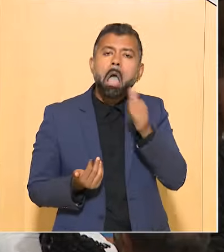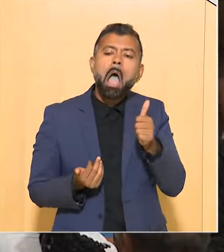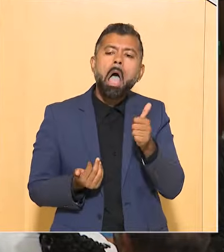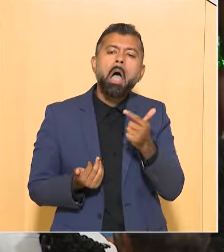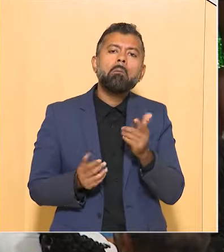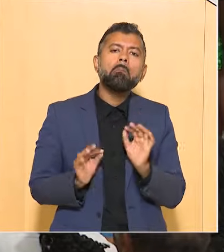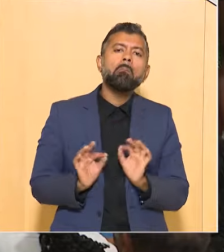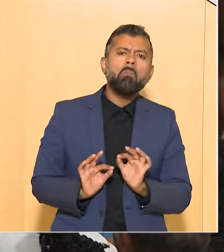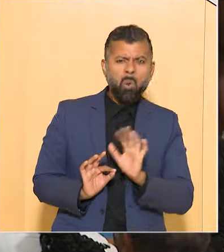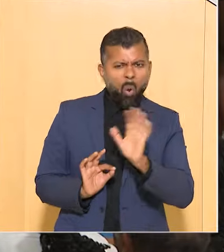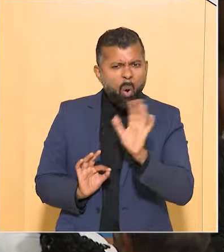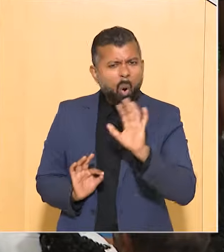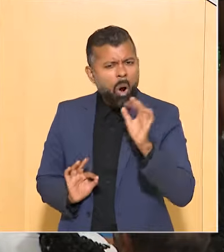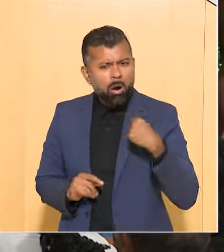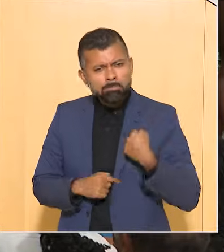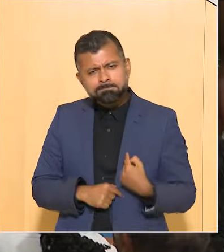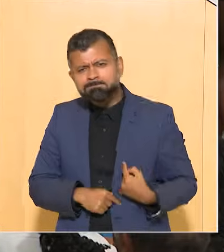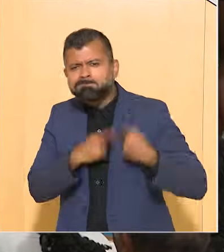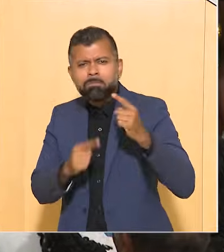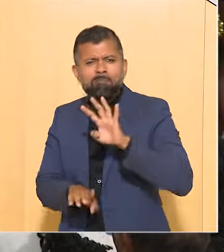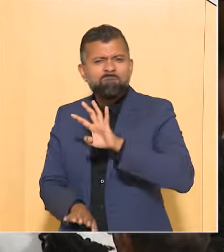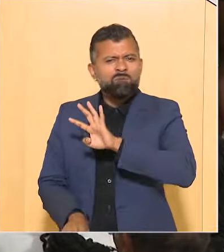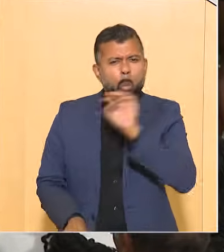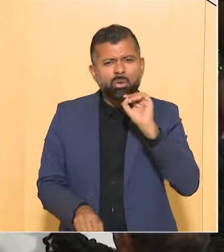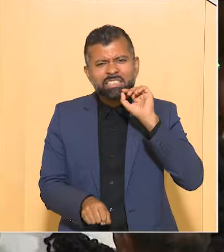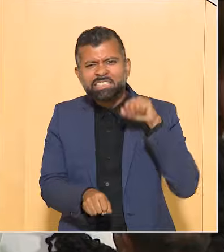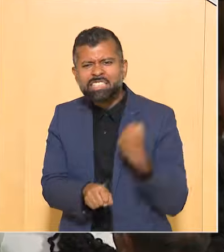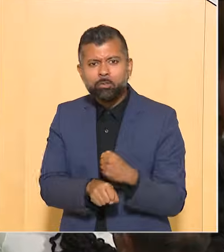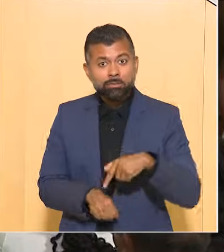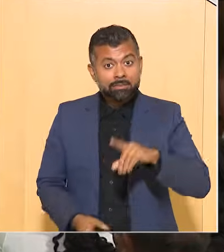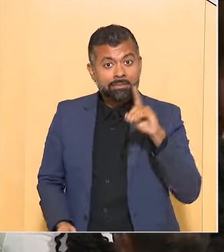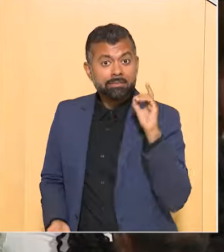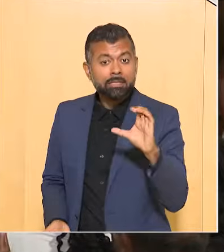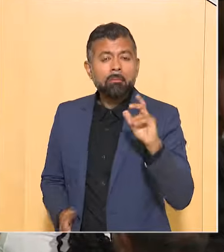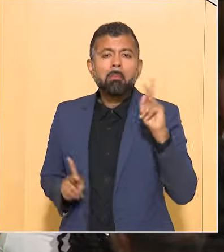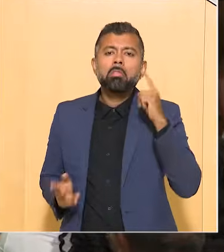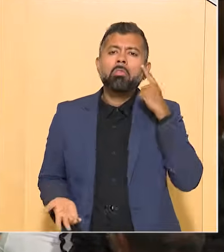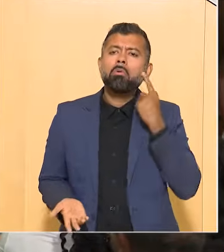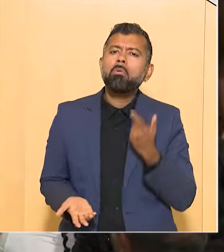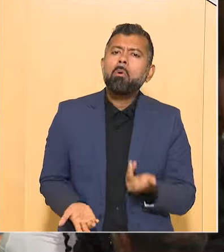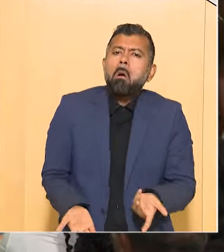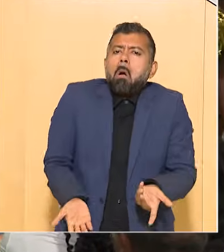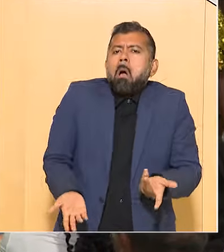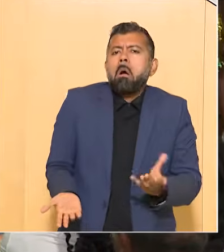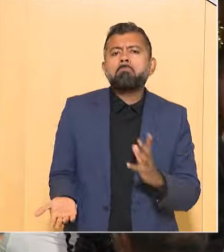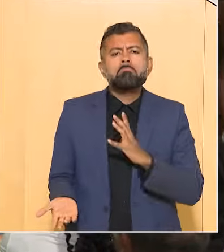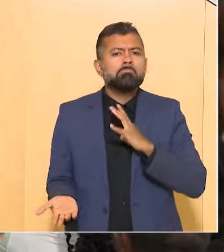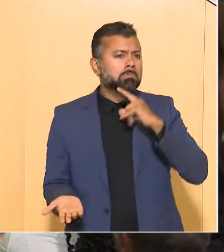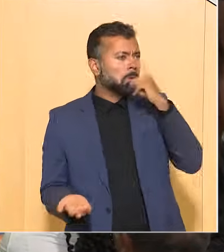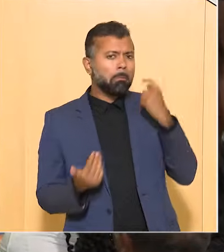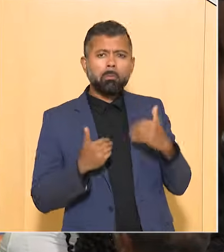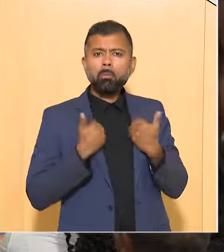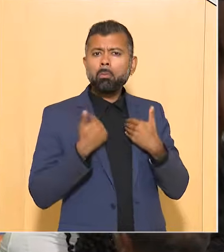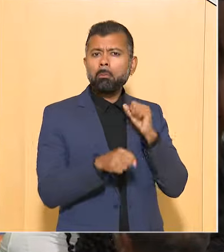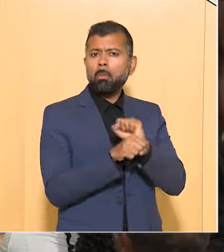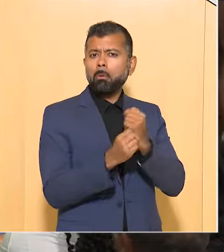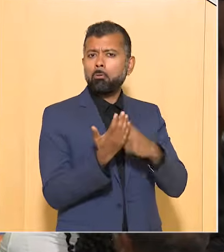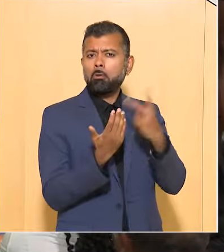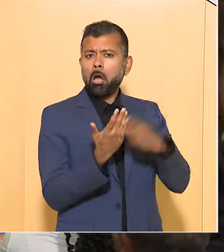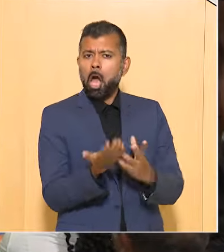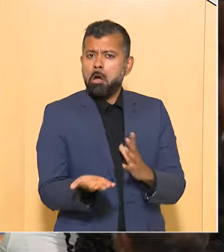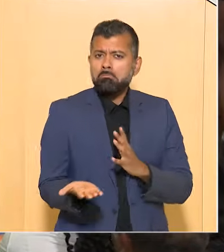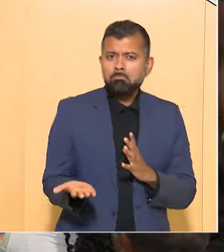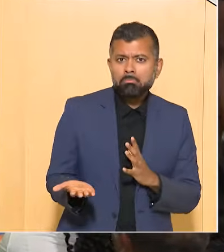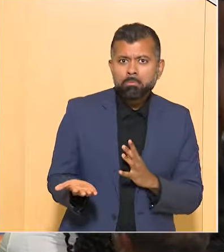D.C. So I think sometimes people just think, okay, you have a summer youth program. But we are among the